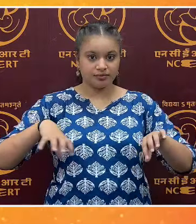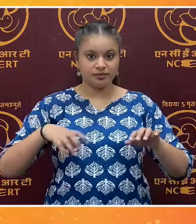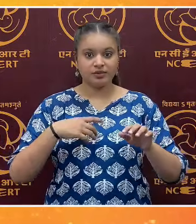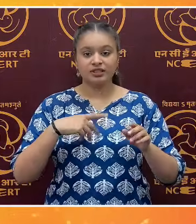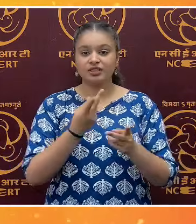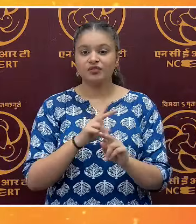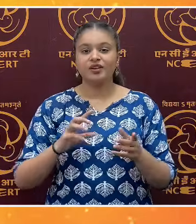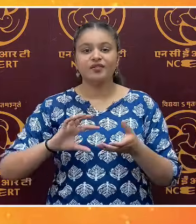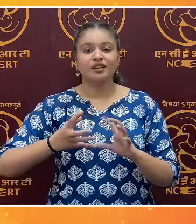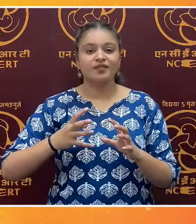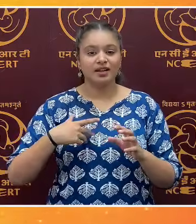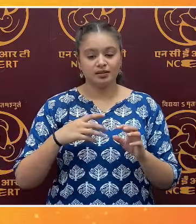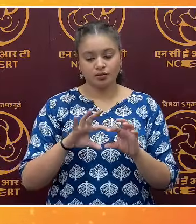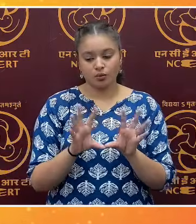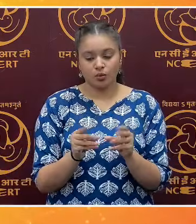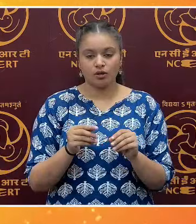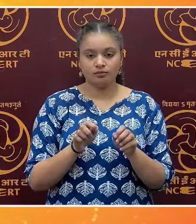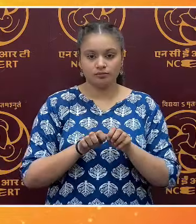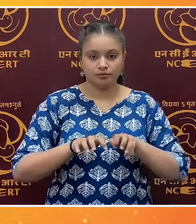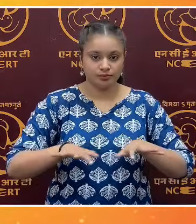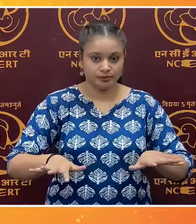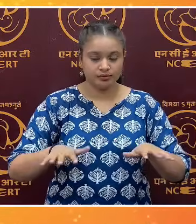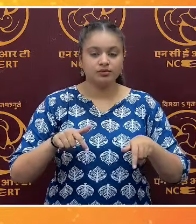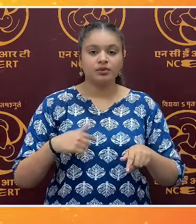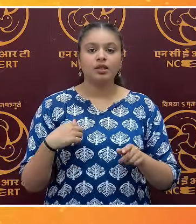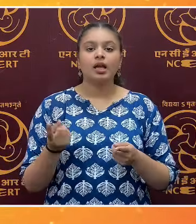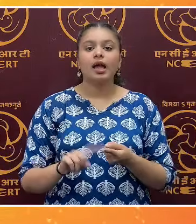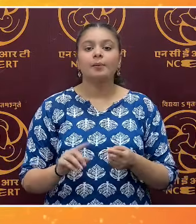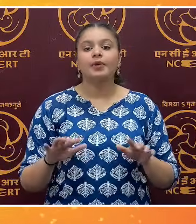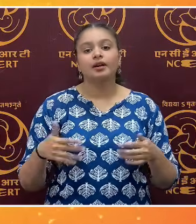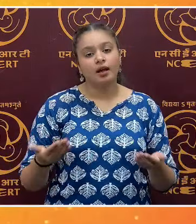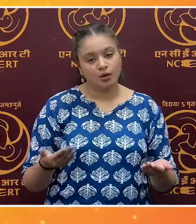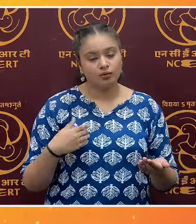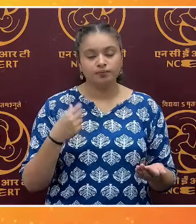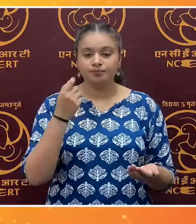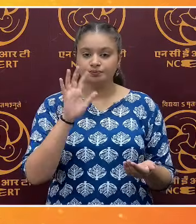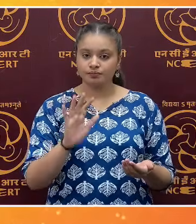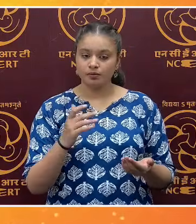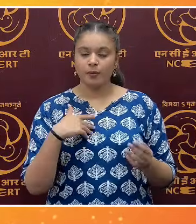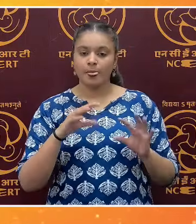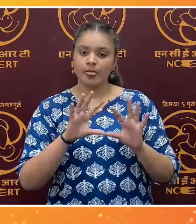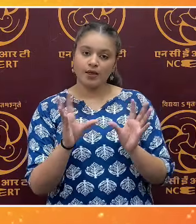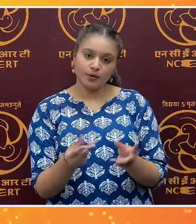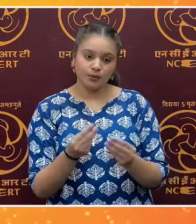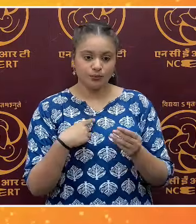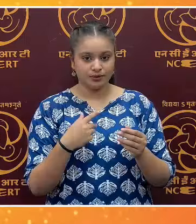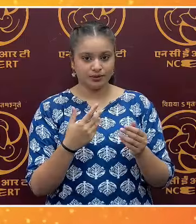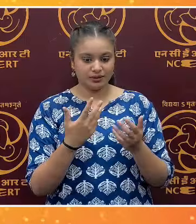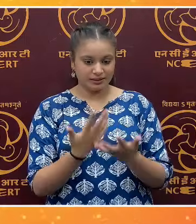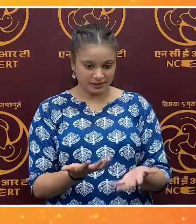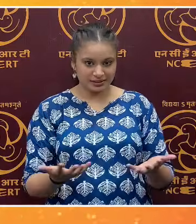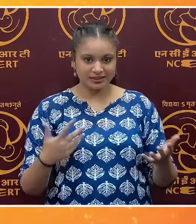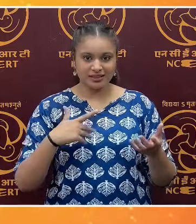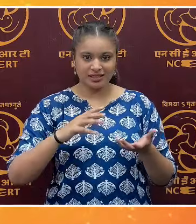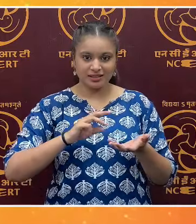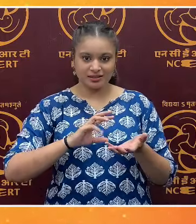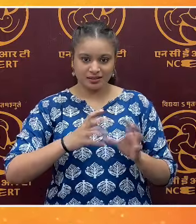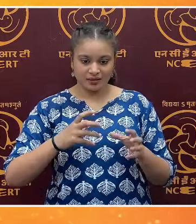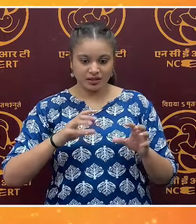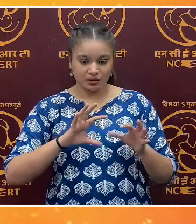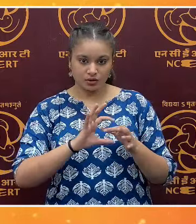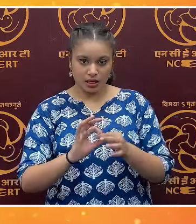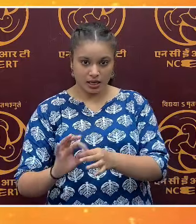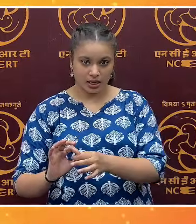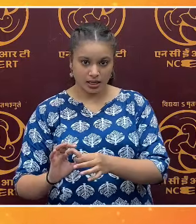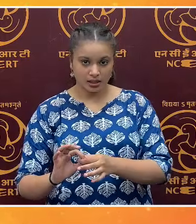appliances. So we understand how it happens. So normally all the appliances in the house is connected in